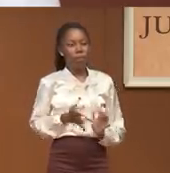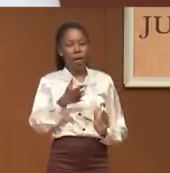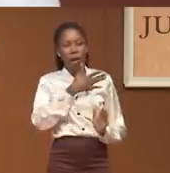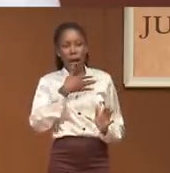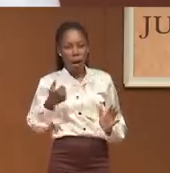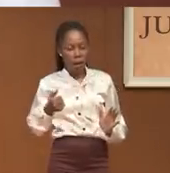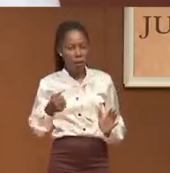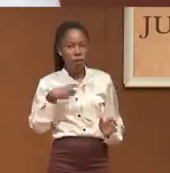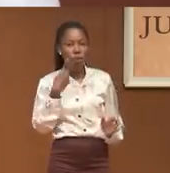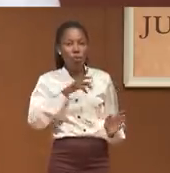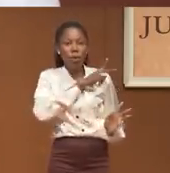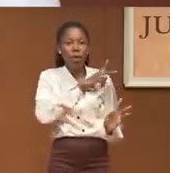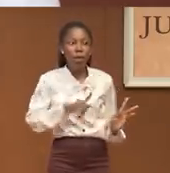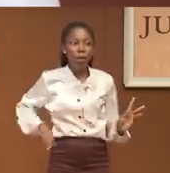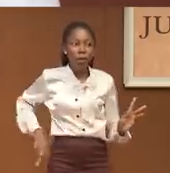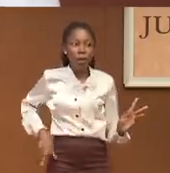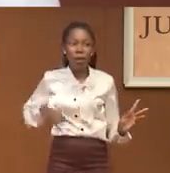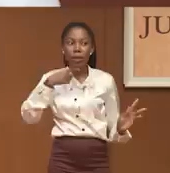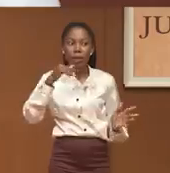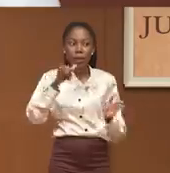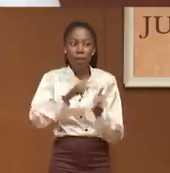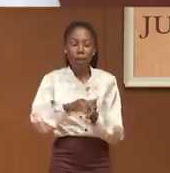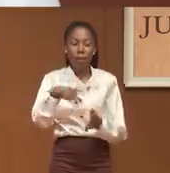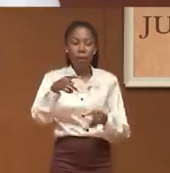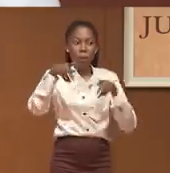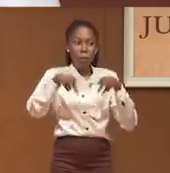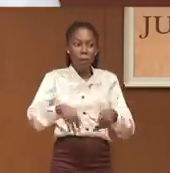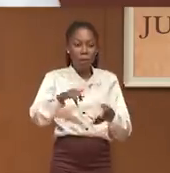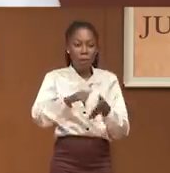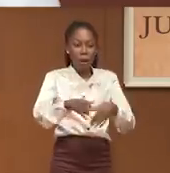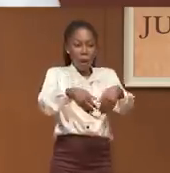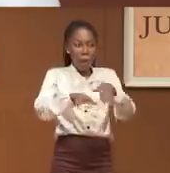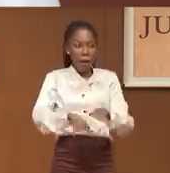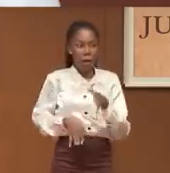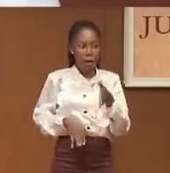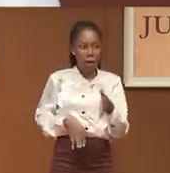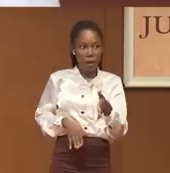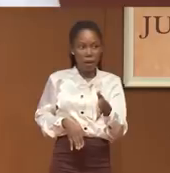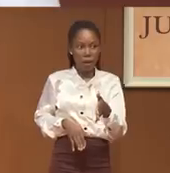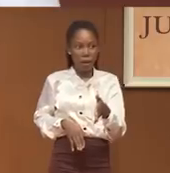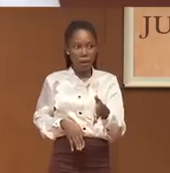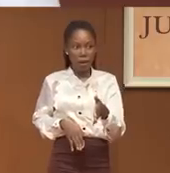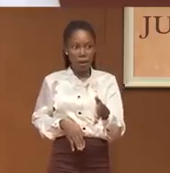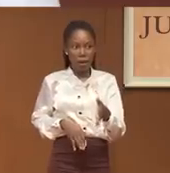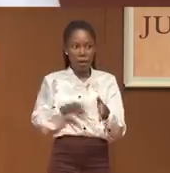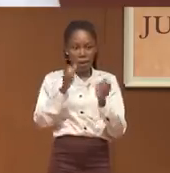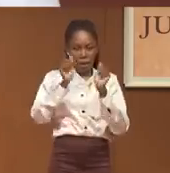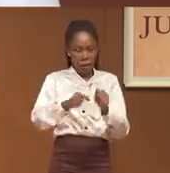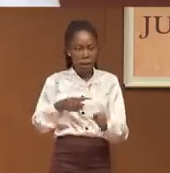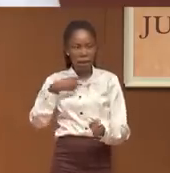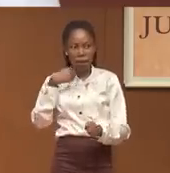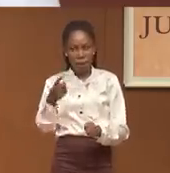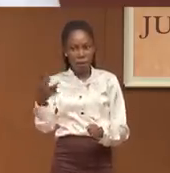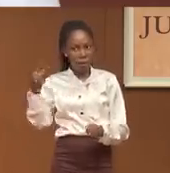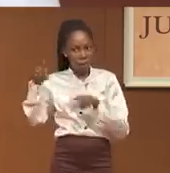even the king said, the person that has buried somebody there, they could still ask him, they